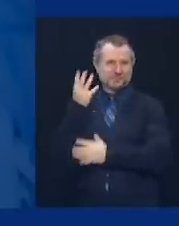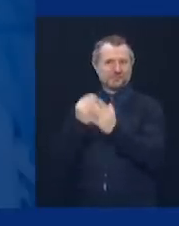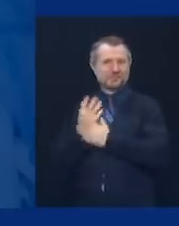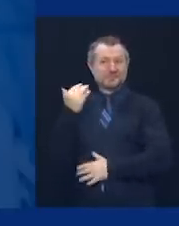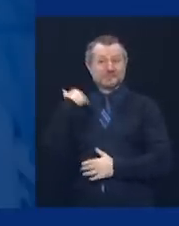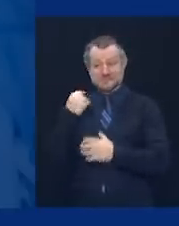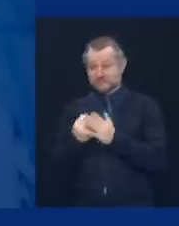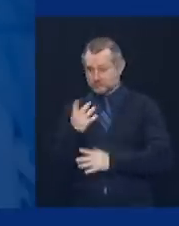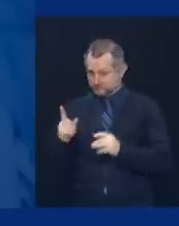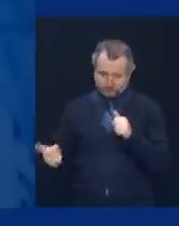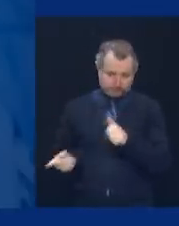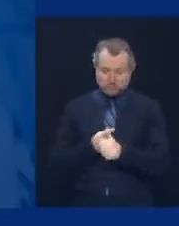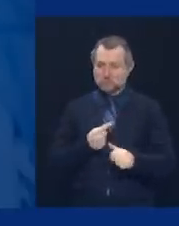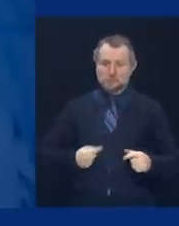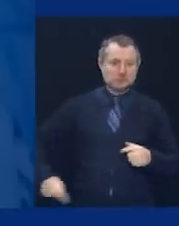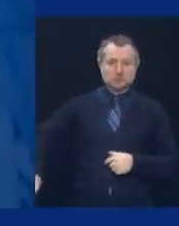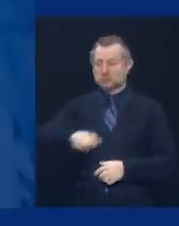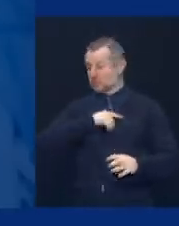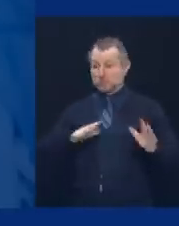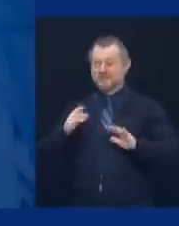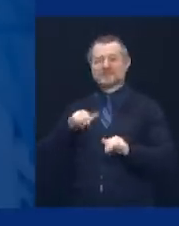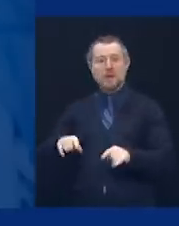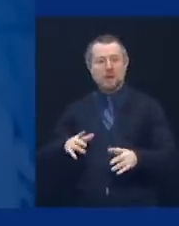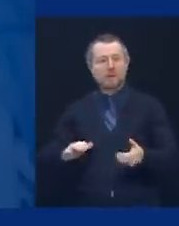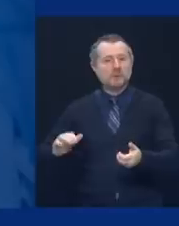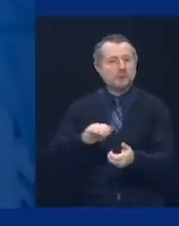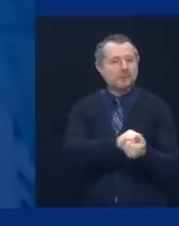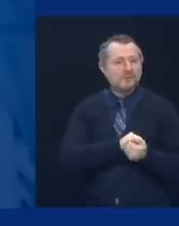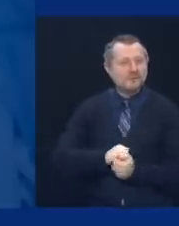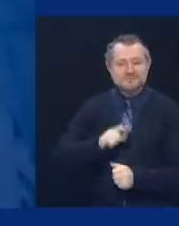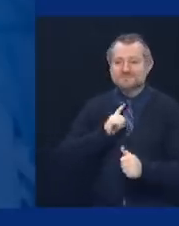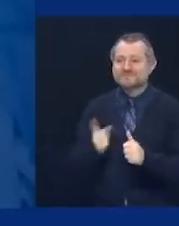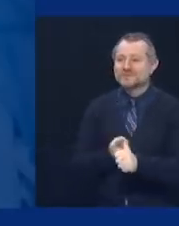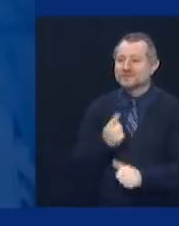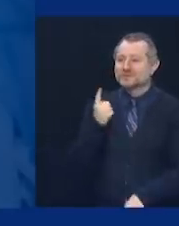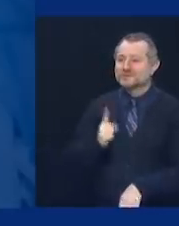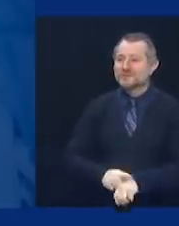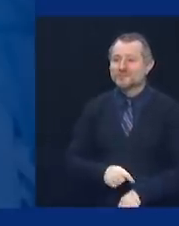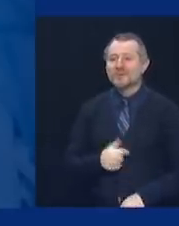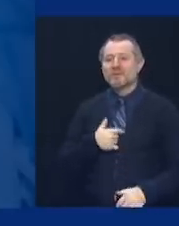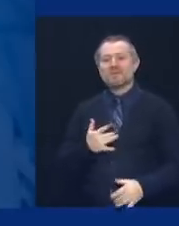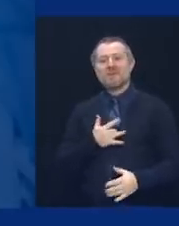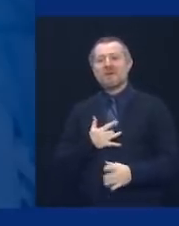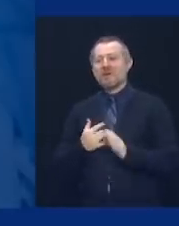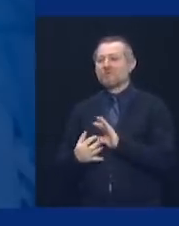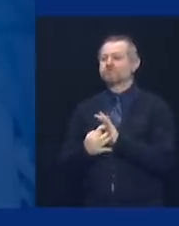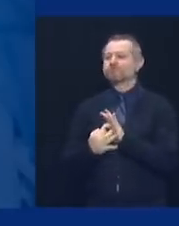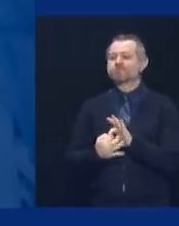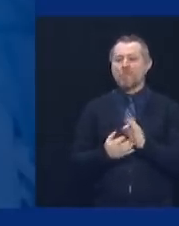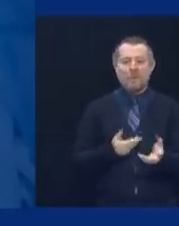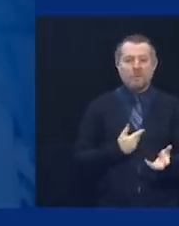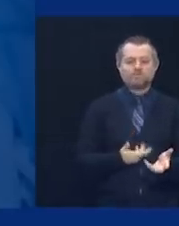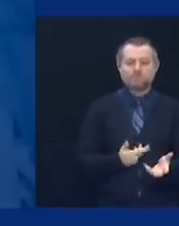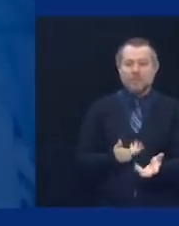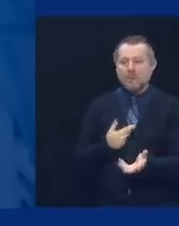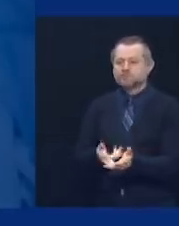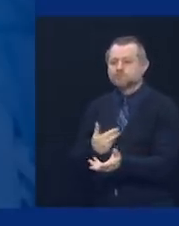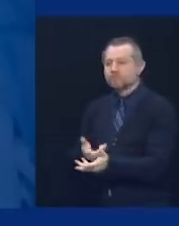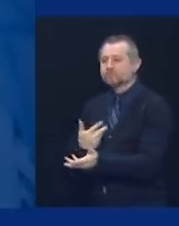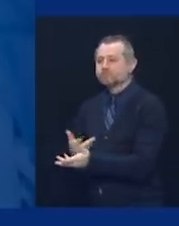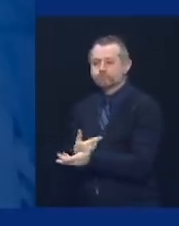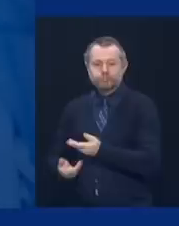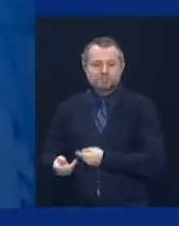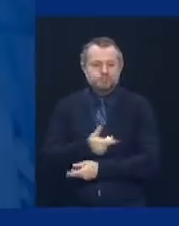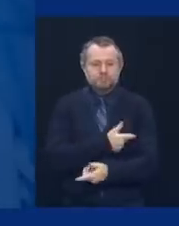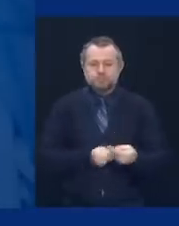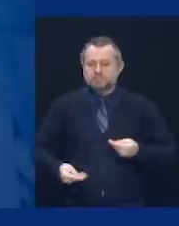that collegiality in the spring and that operational facilitation in the spring. And frankly,